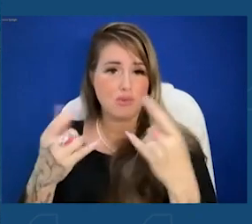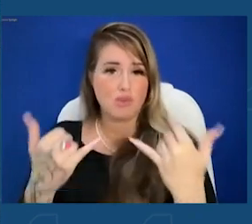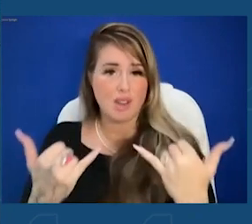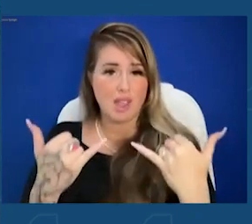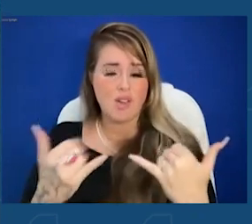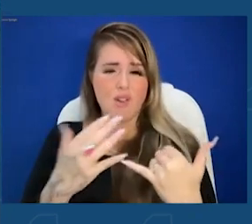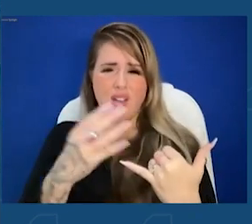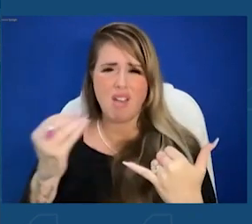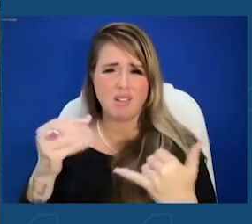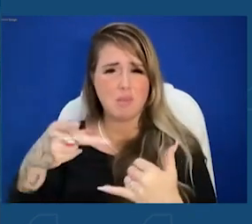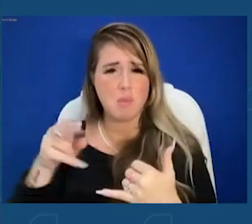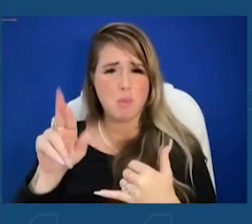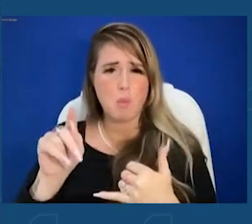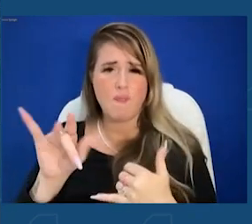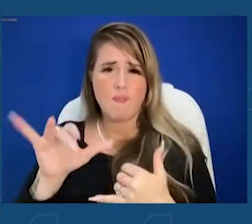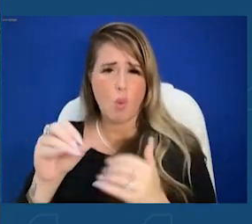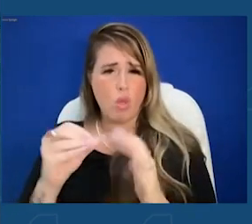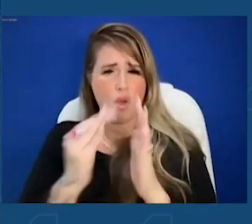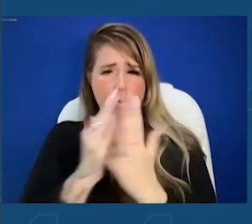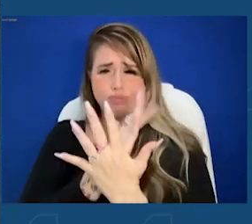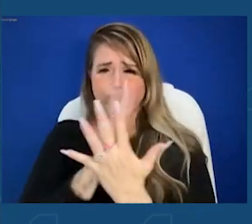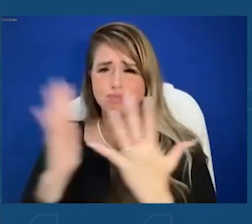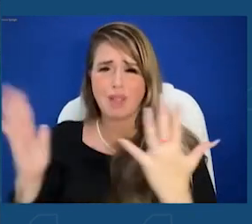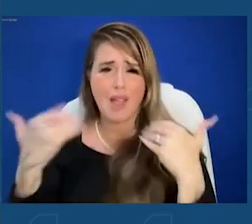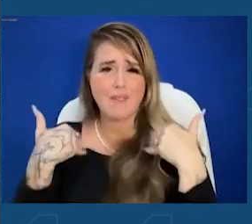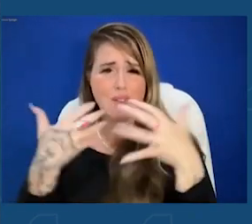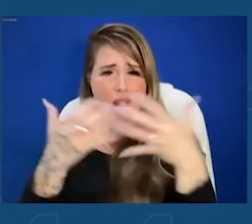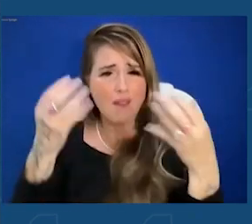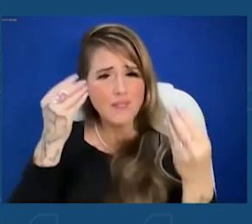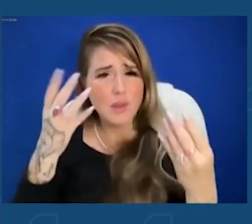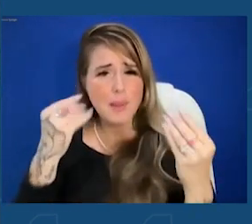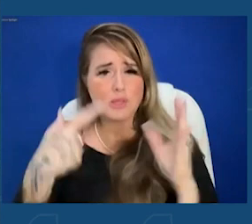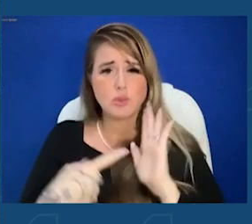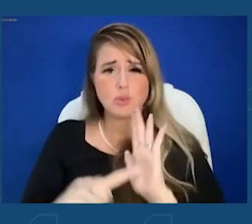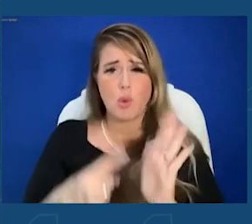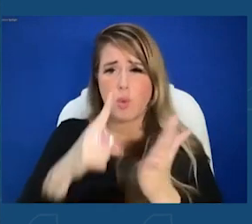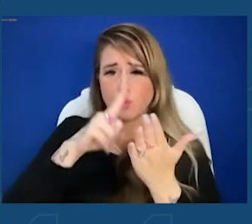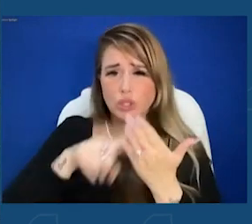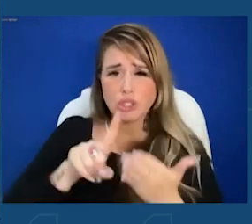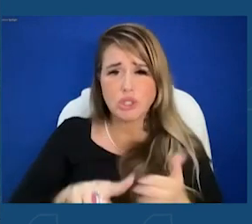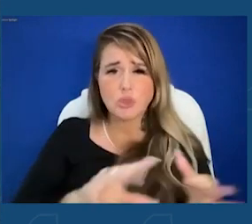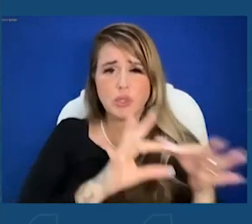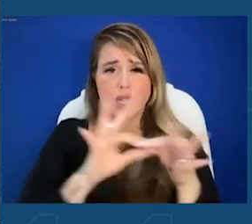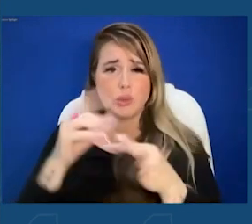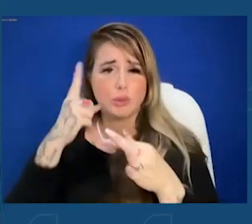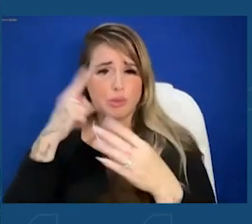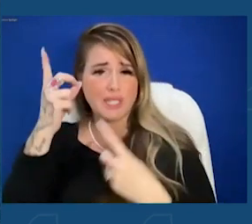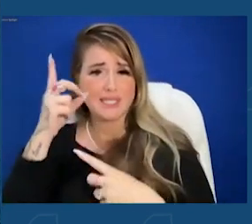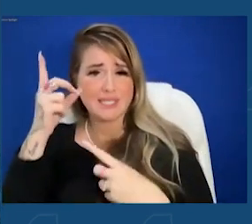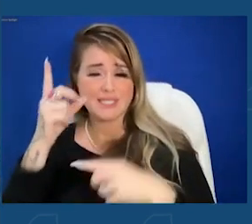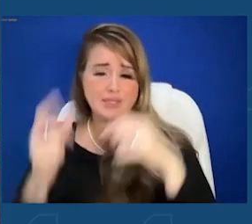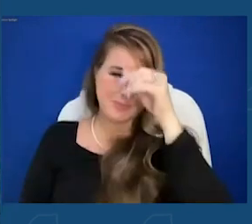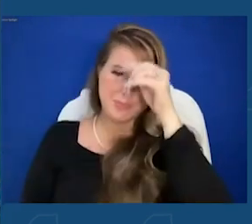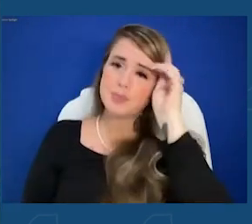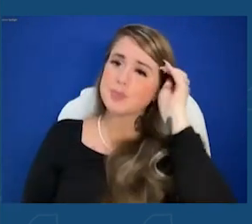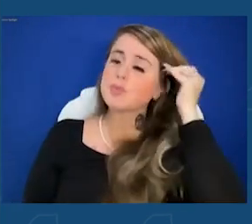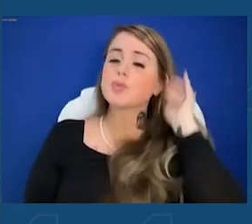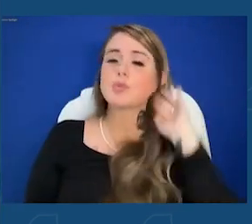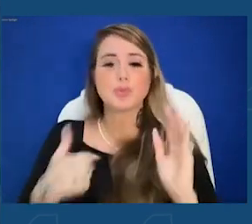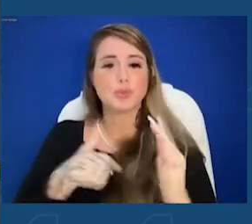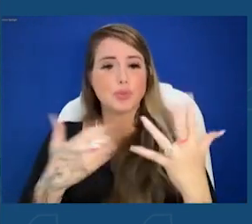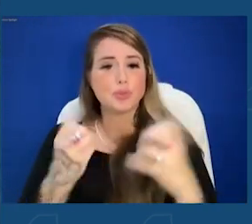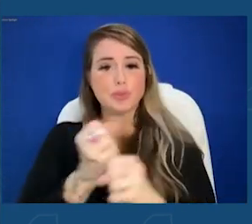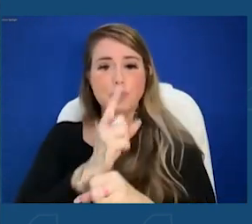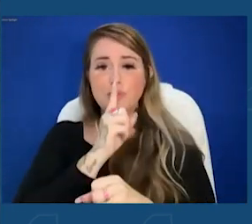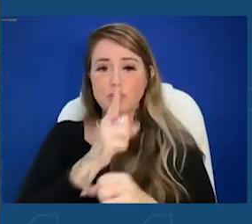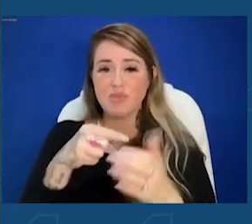of cutting-edge research in brain diseases. To ensure this bold idea